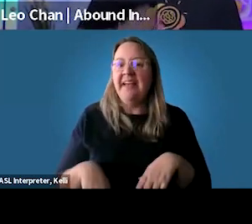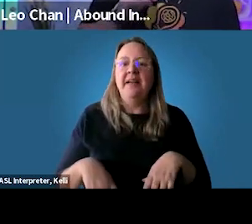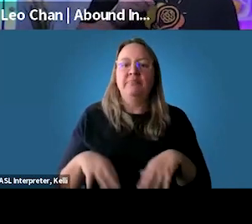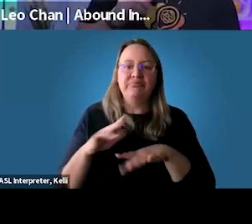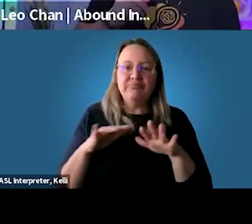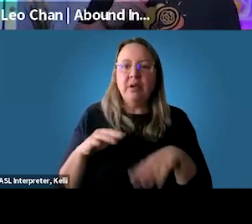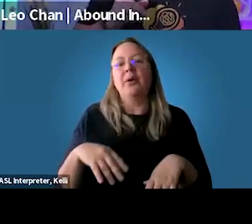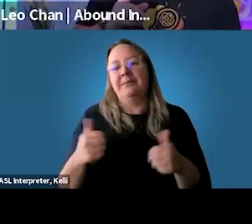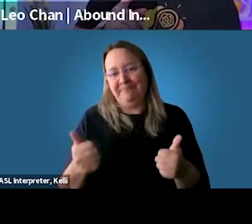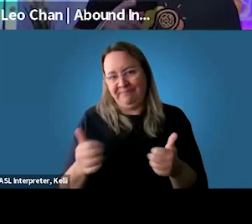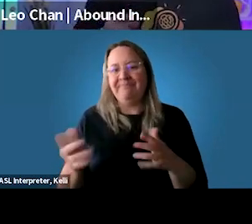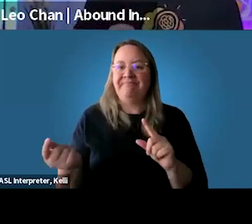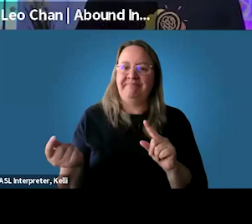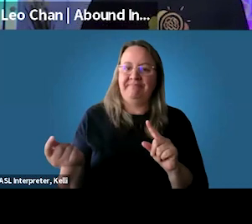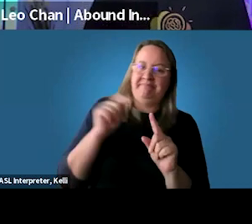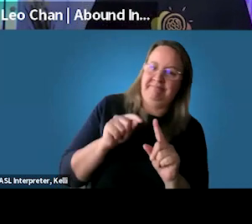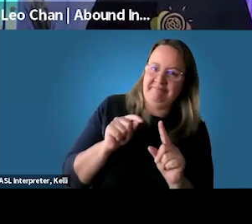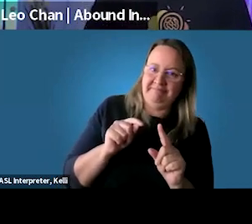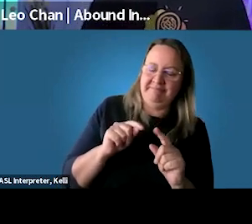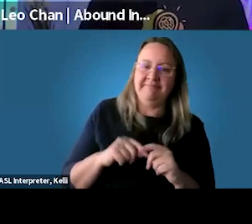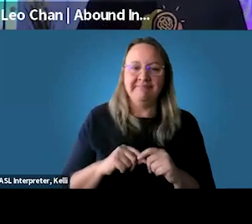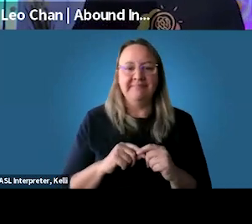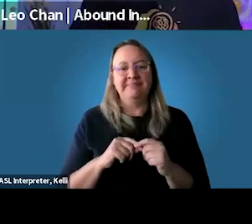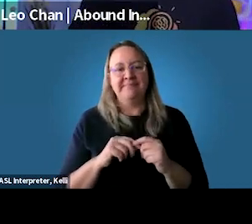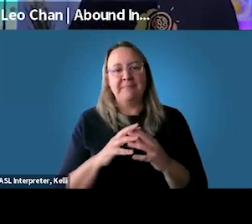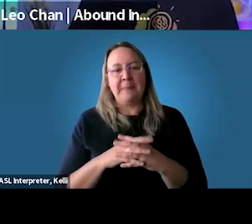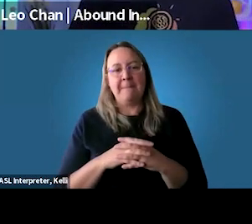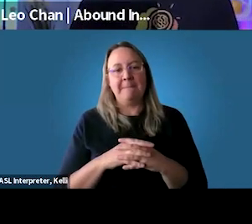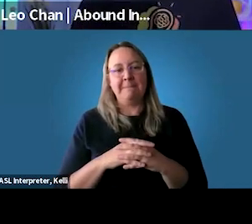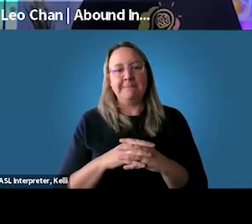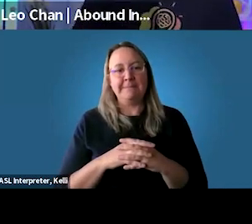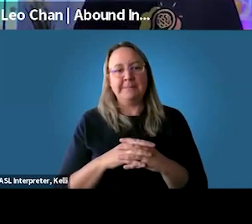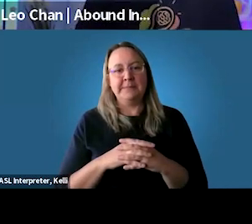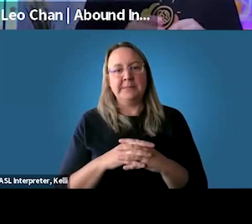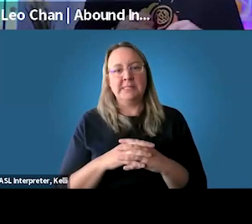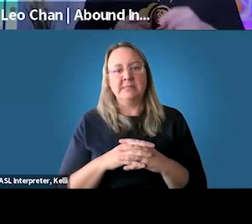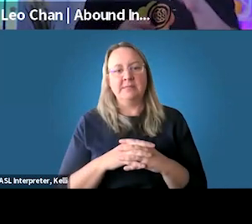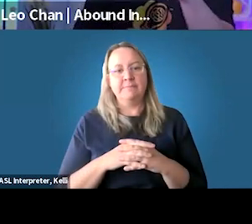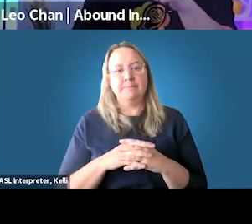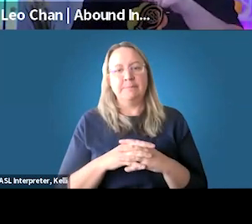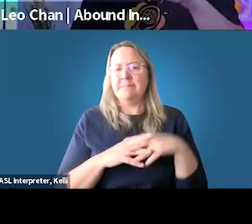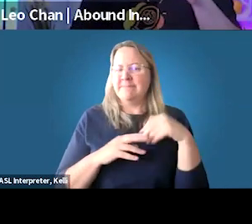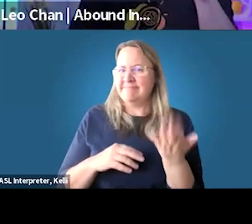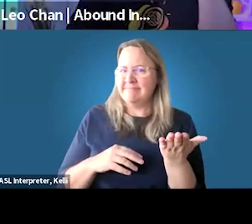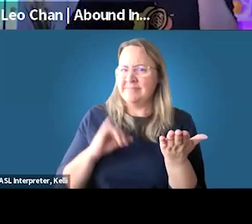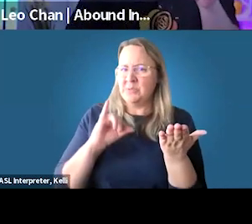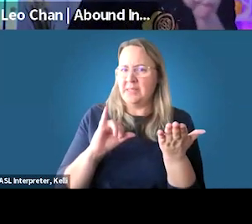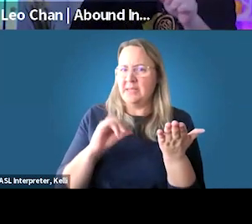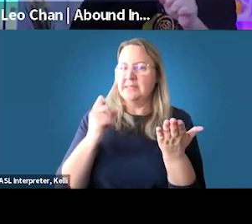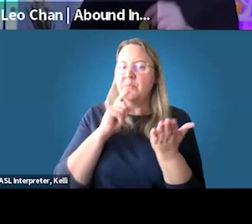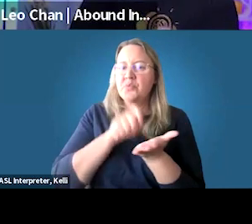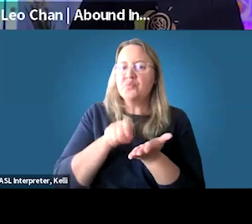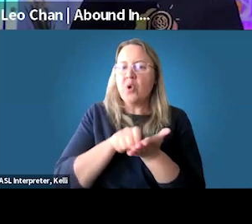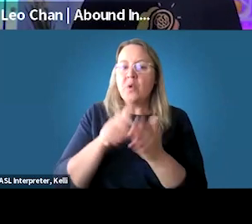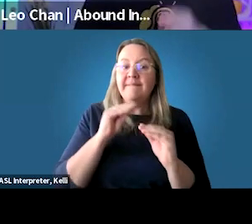pothole. Okay, I'm gonna go back real quick so we can look at this photo one more time. Okay, so actually, someone wrote, I